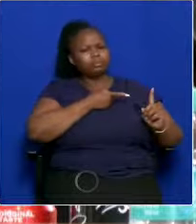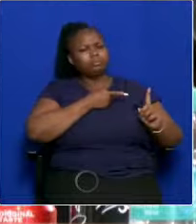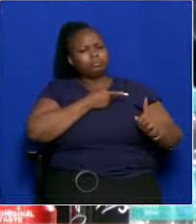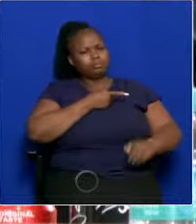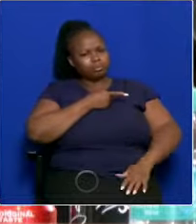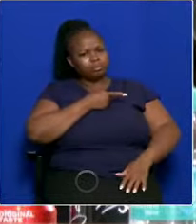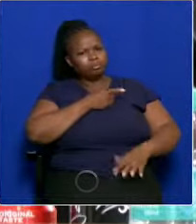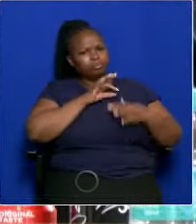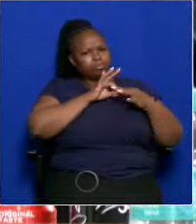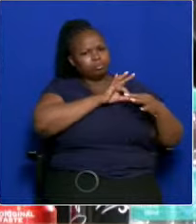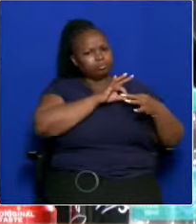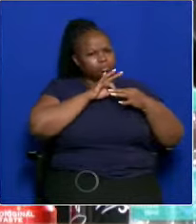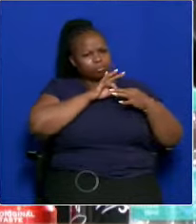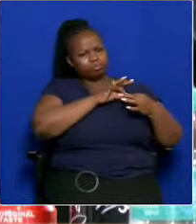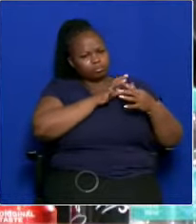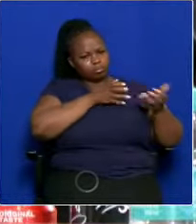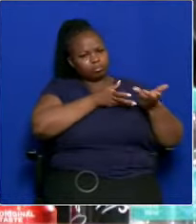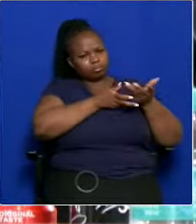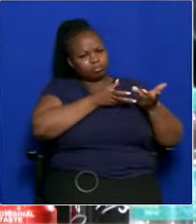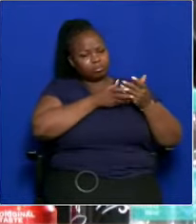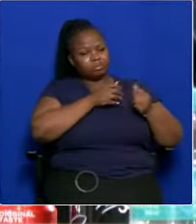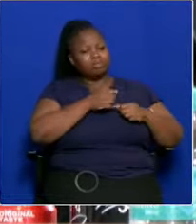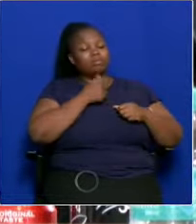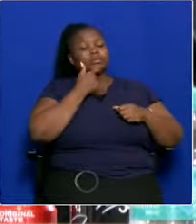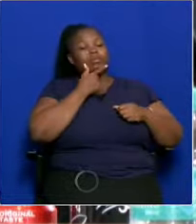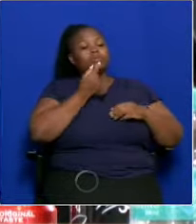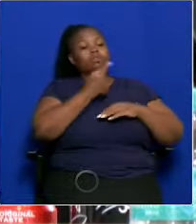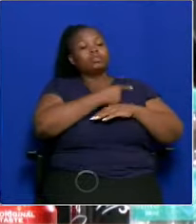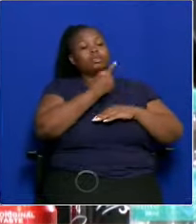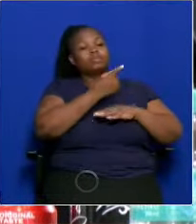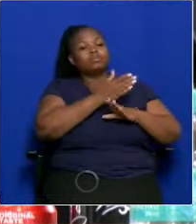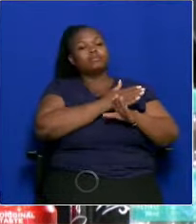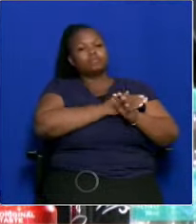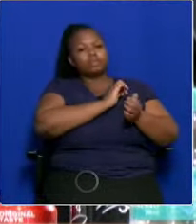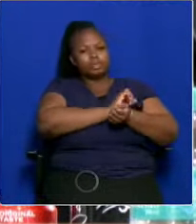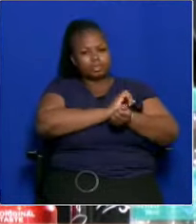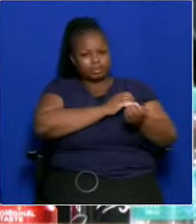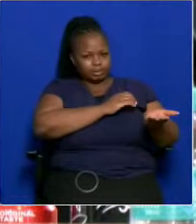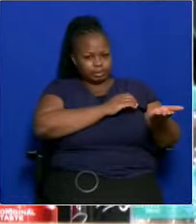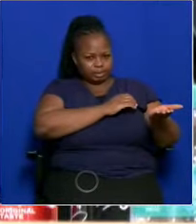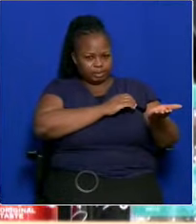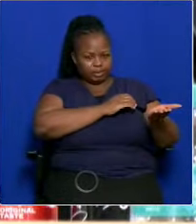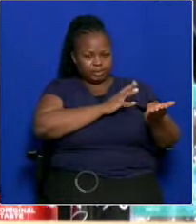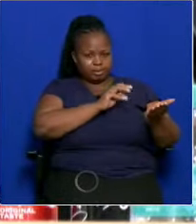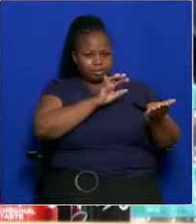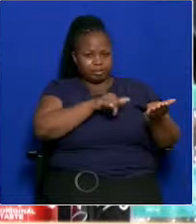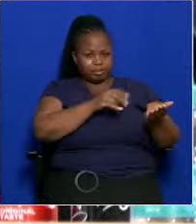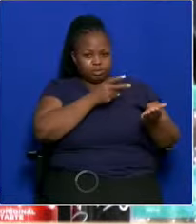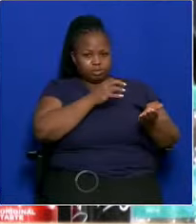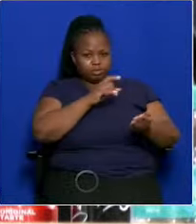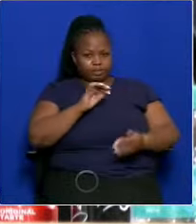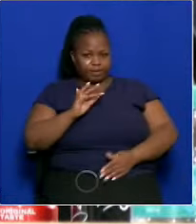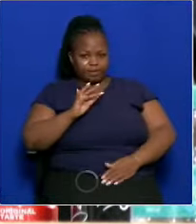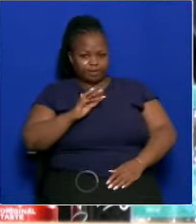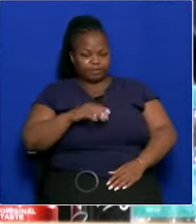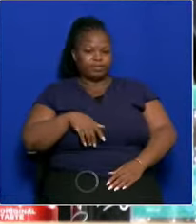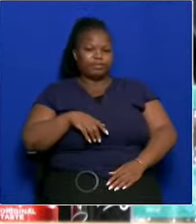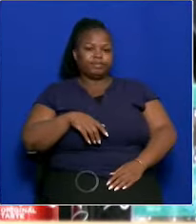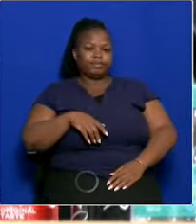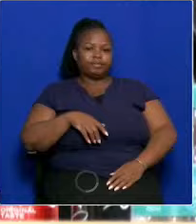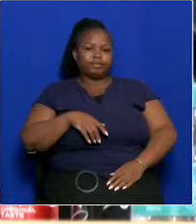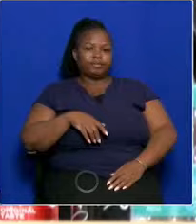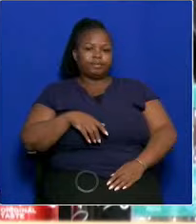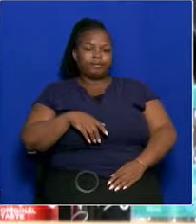way until a few days prior to his arrest in May 2025. And I think